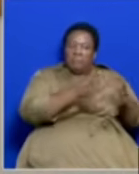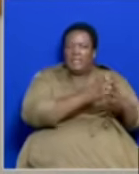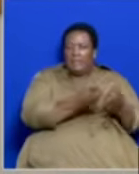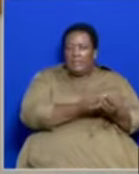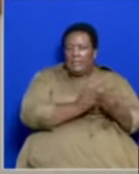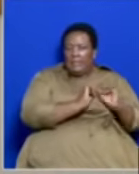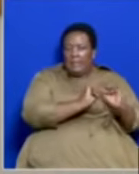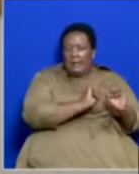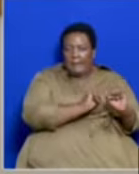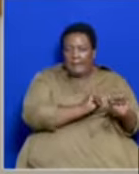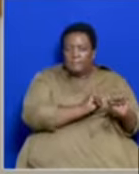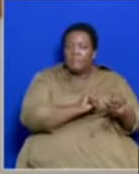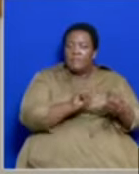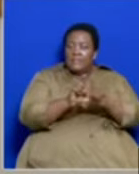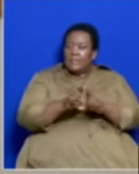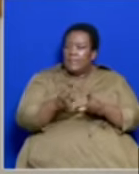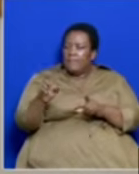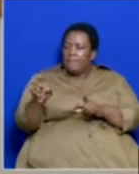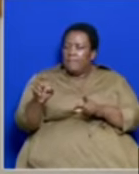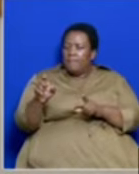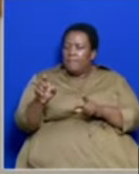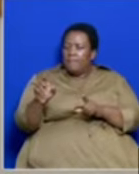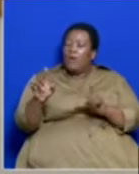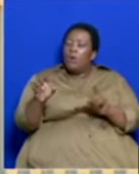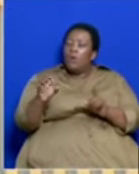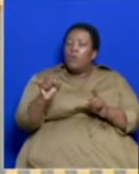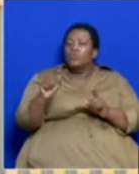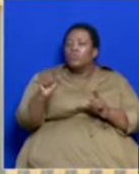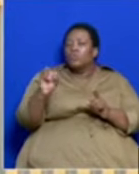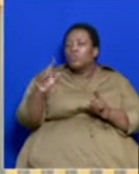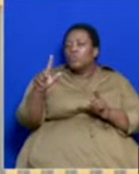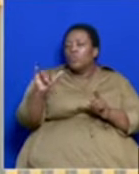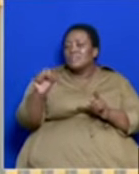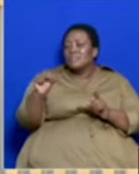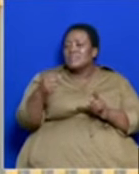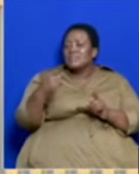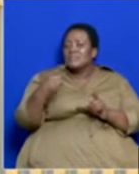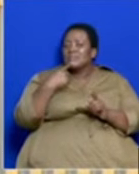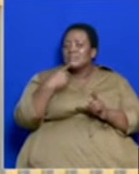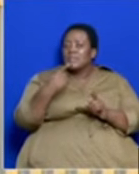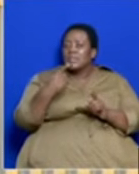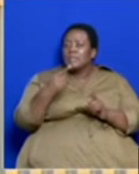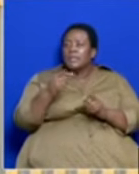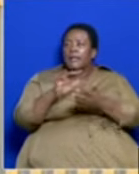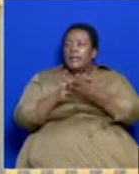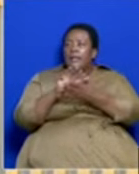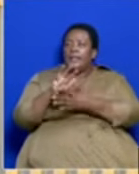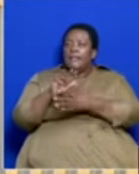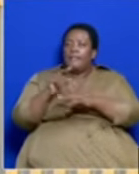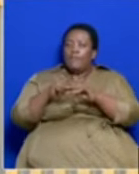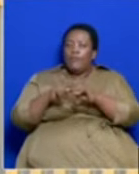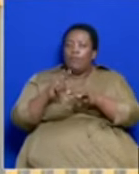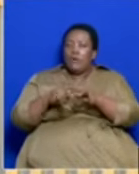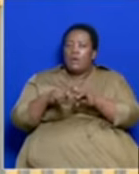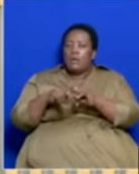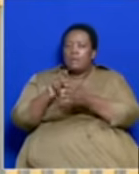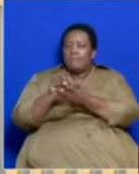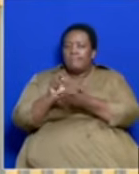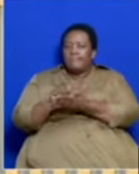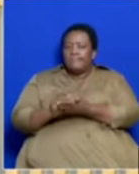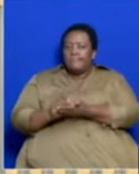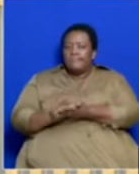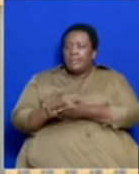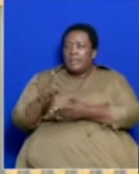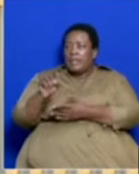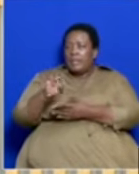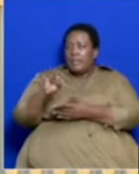no, not similarly, Ms. Stolz deposed to this on the 19th of February to EMPD, and Mr. Mackenzie